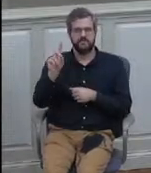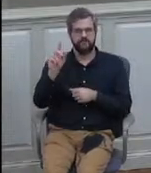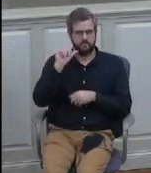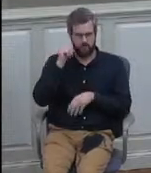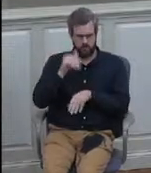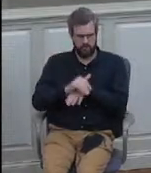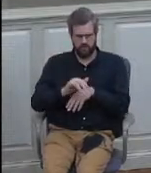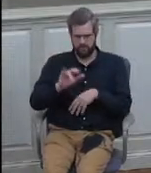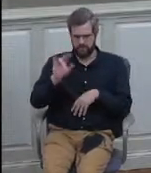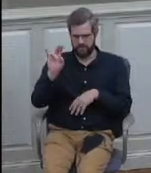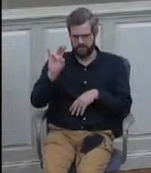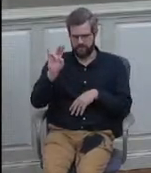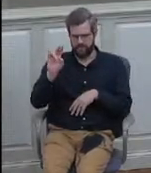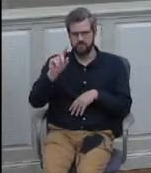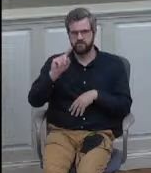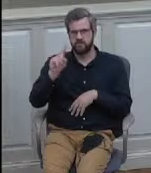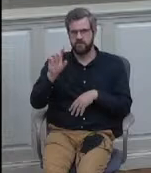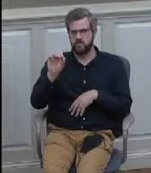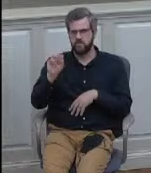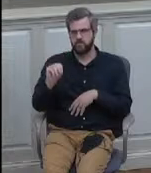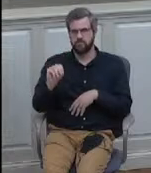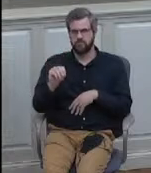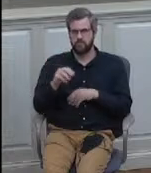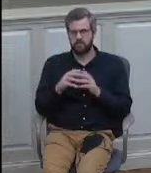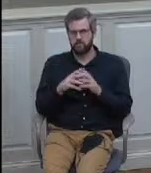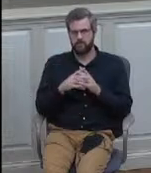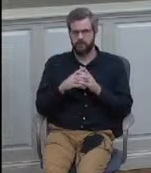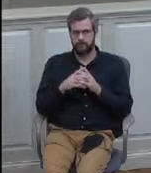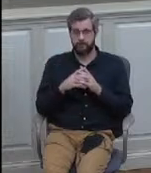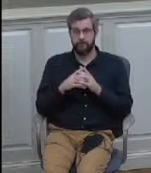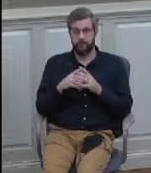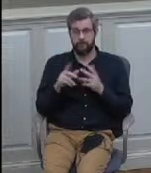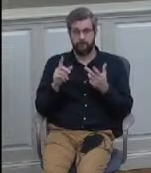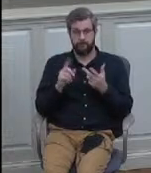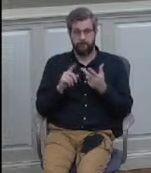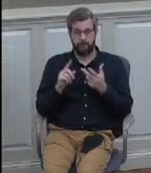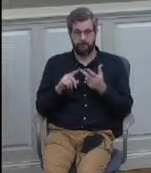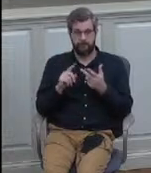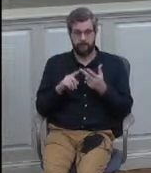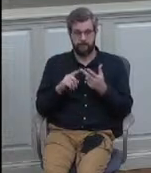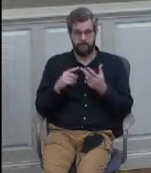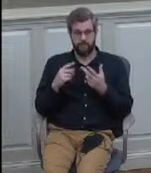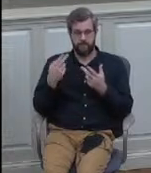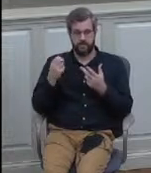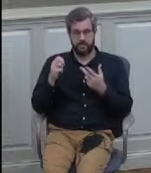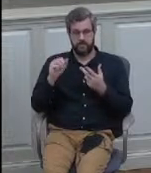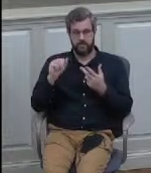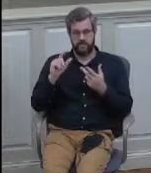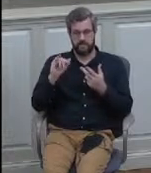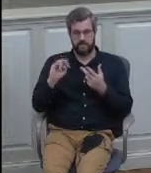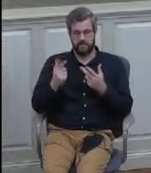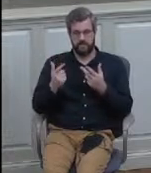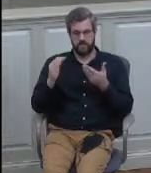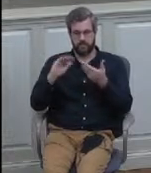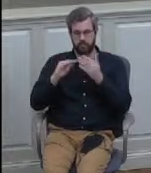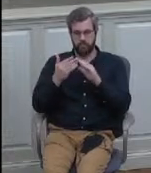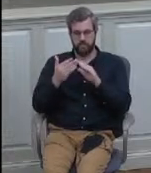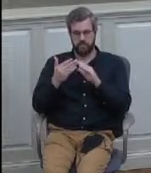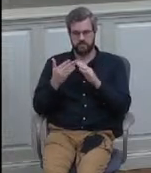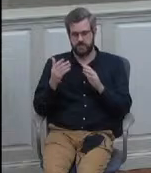night at 7 o'clock on Zoom. Then I have a Healing Communities